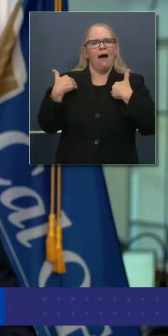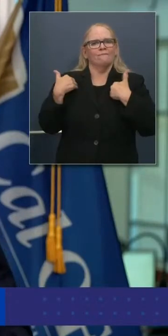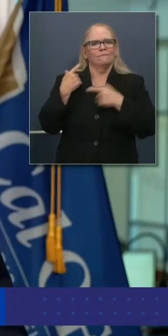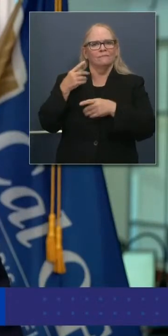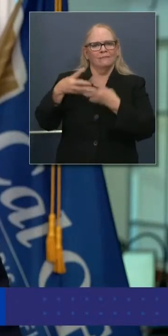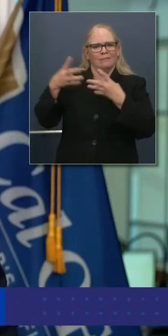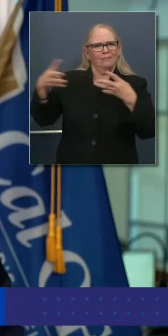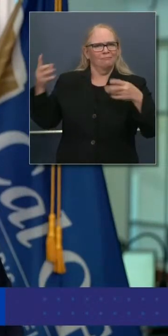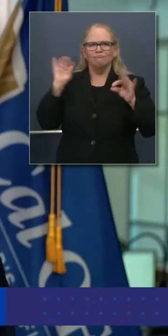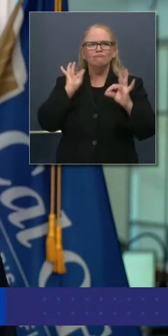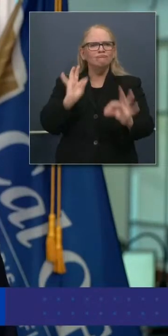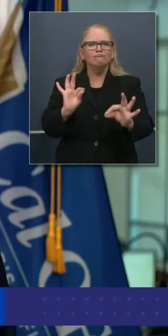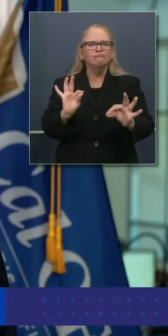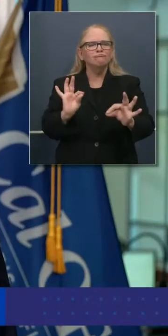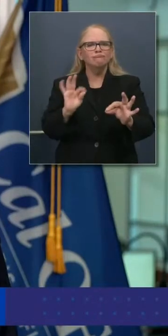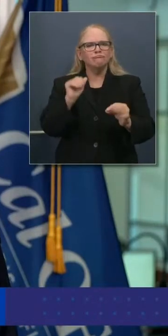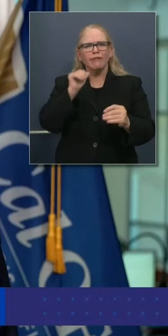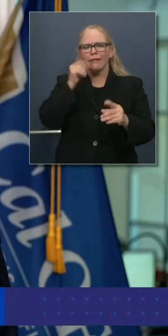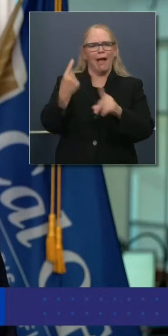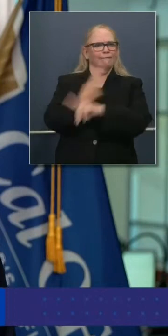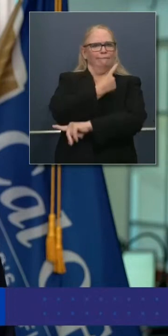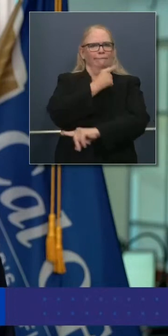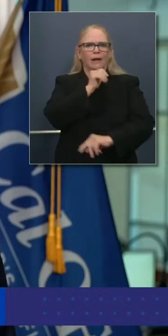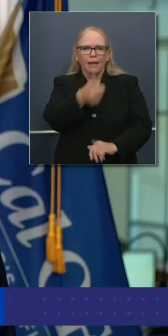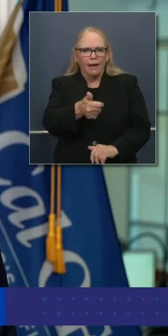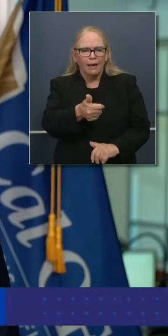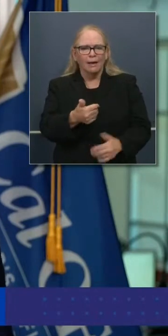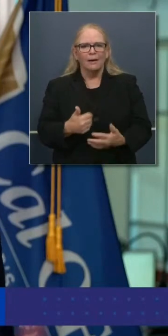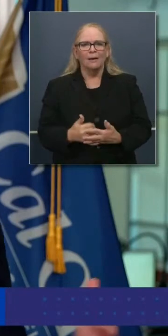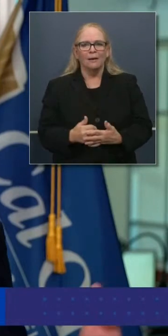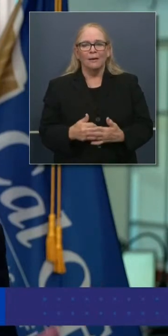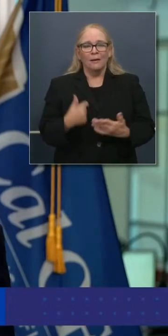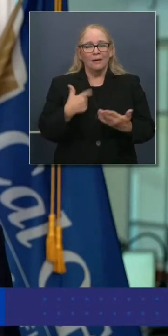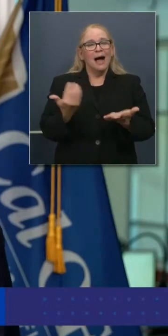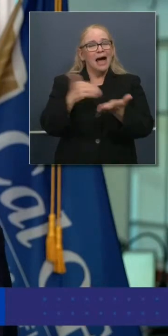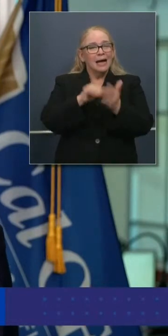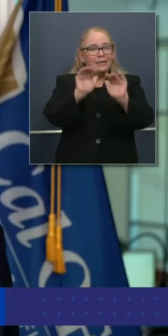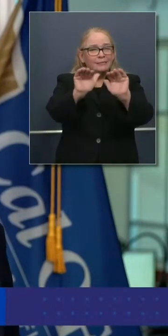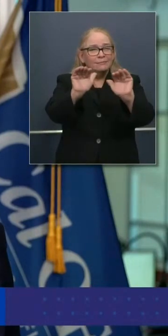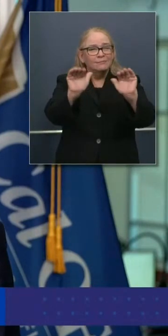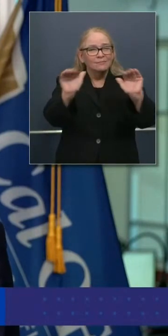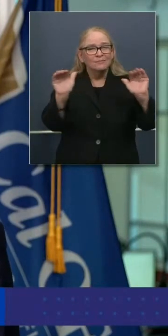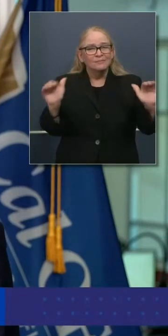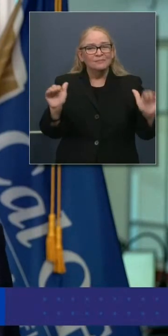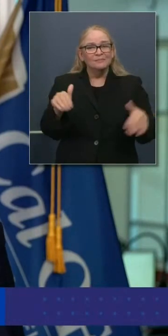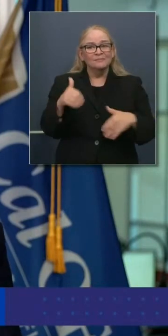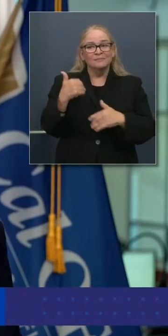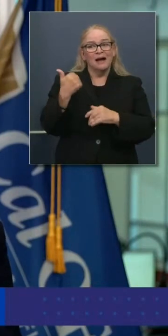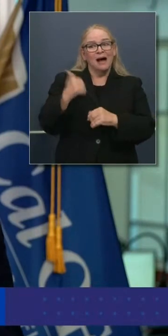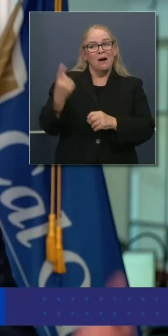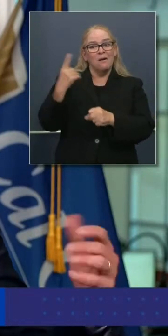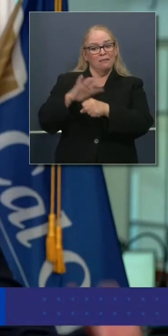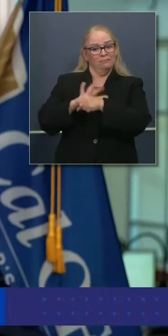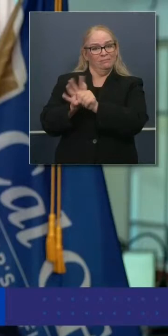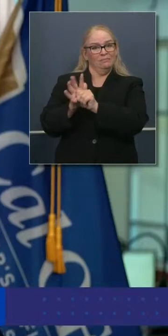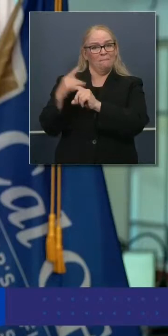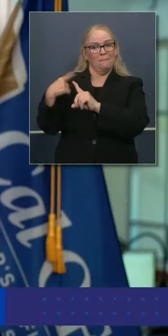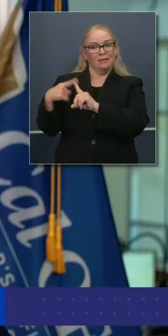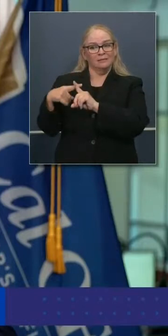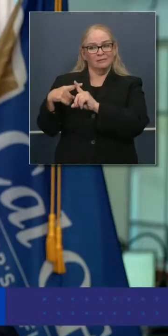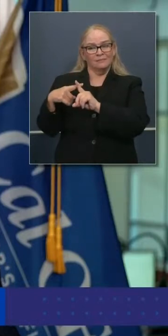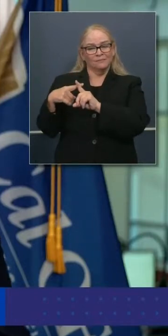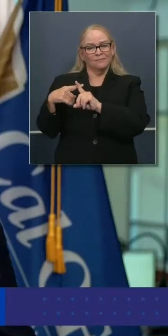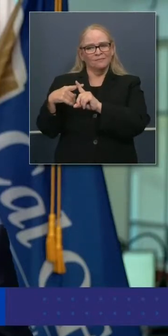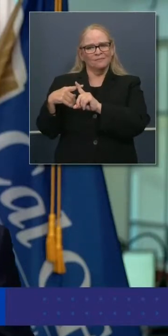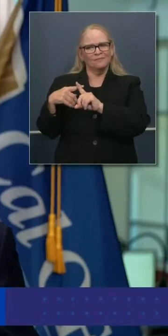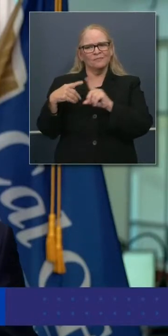our positivity rates in the state. And I remind you, positivity rates are foundational. This state is testing as much or more